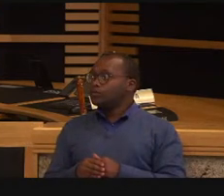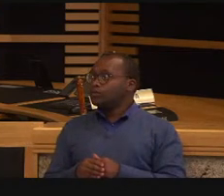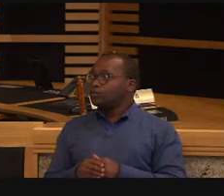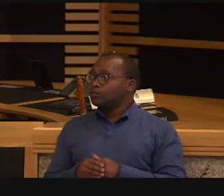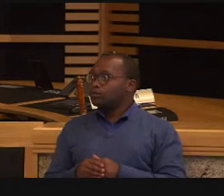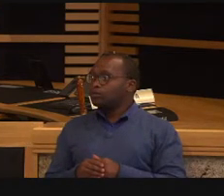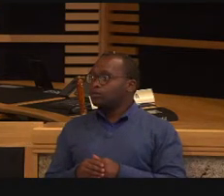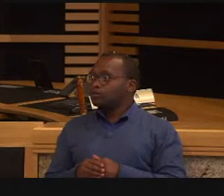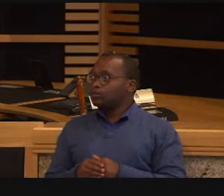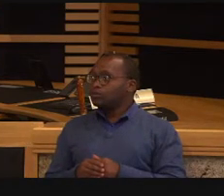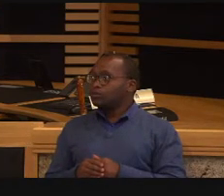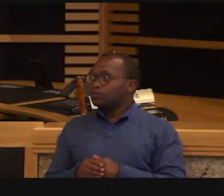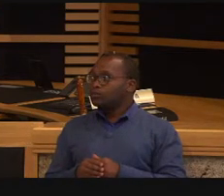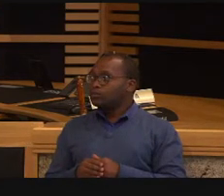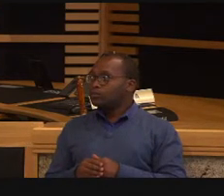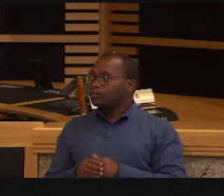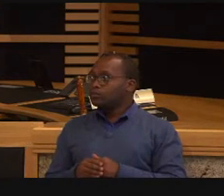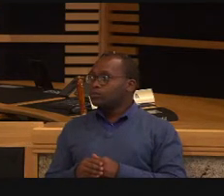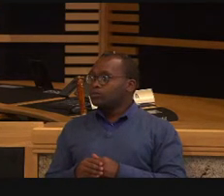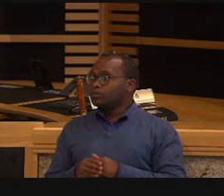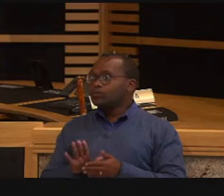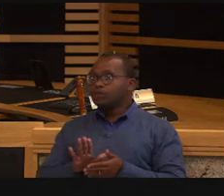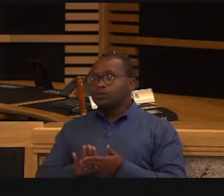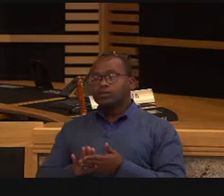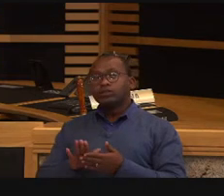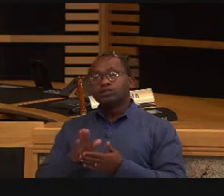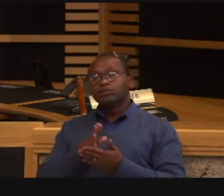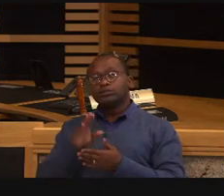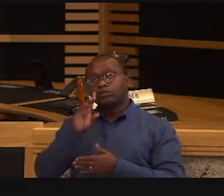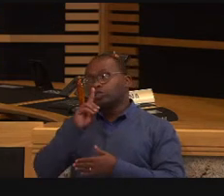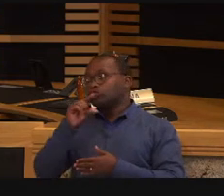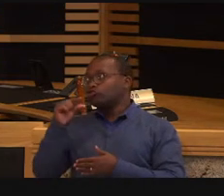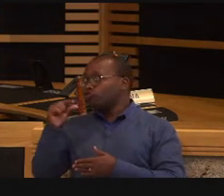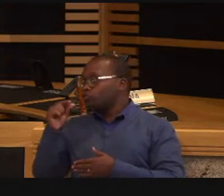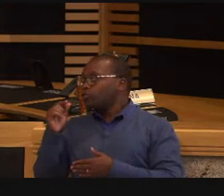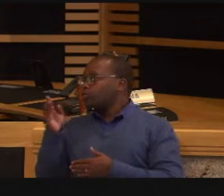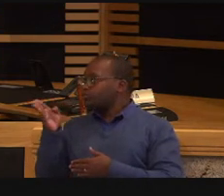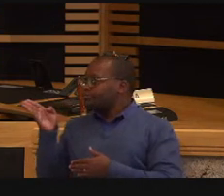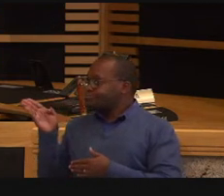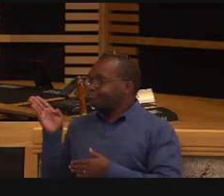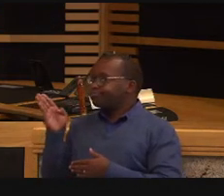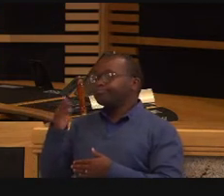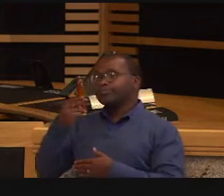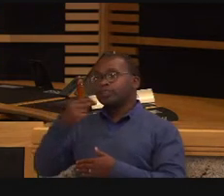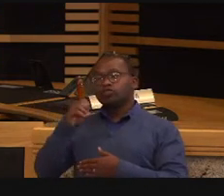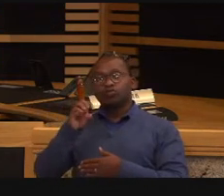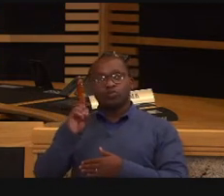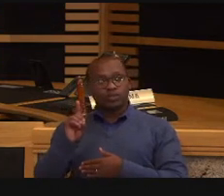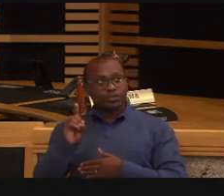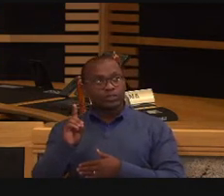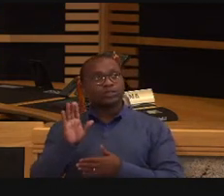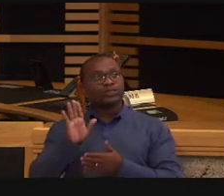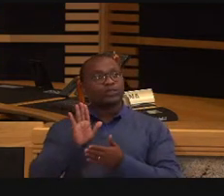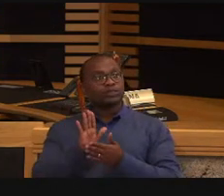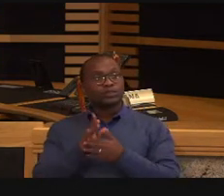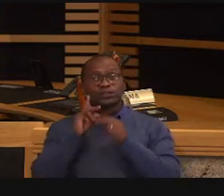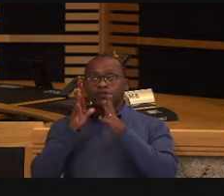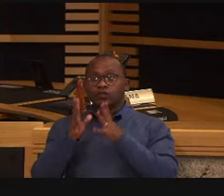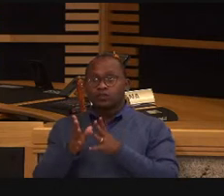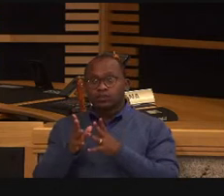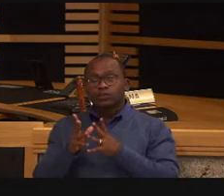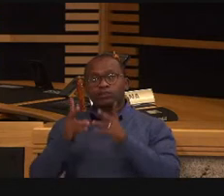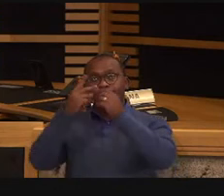and also the DG and HODs, and our guest in the